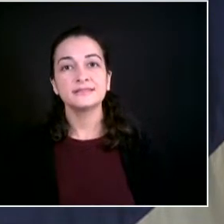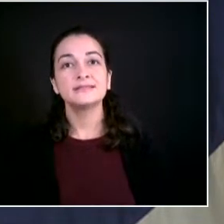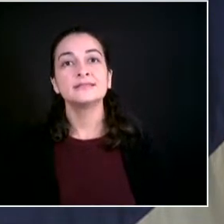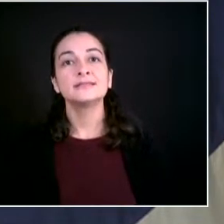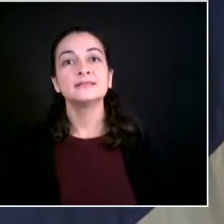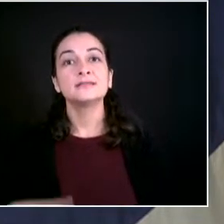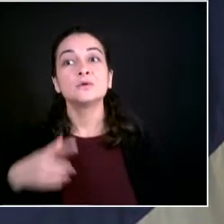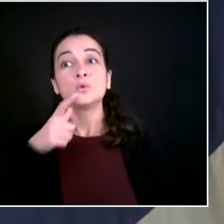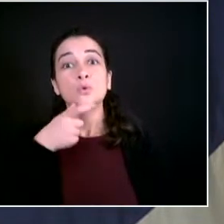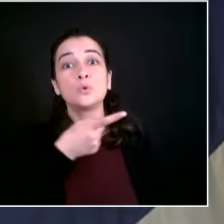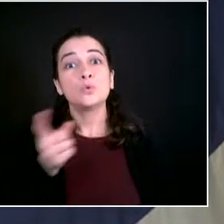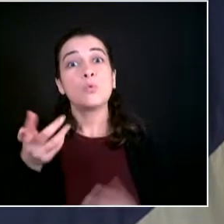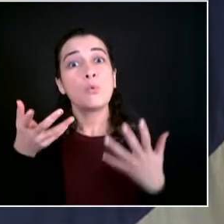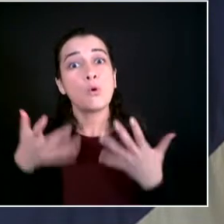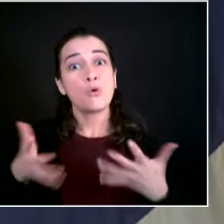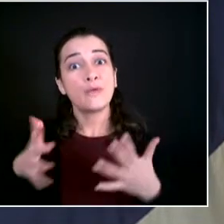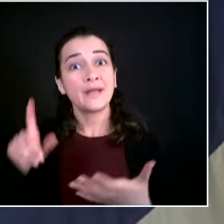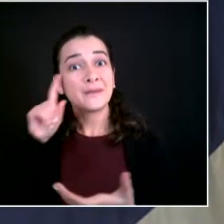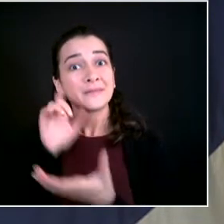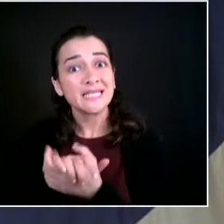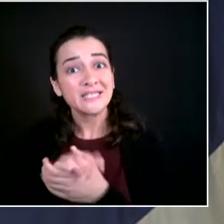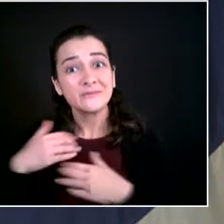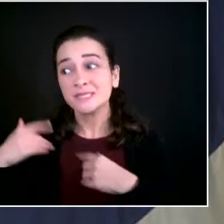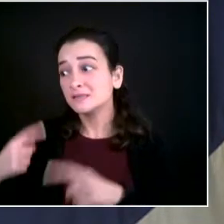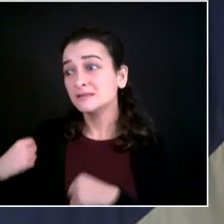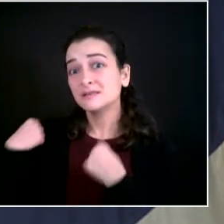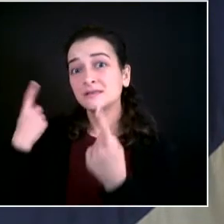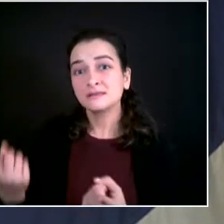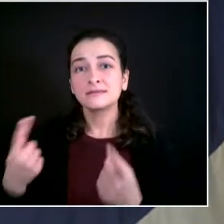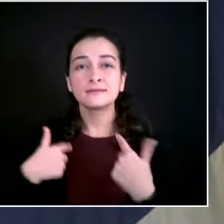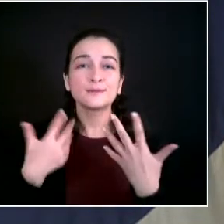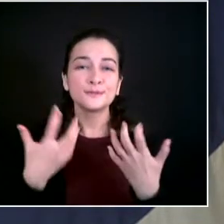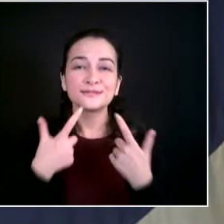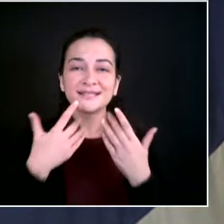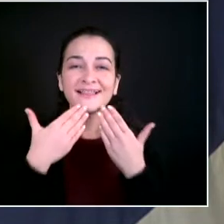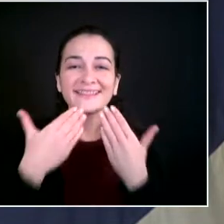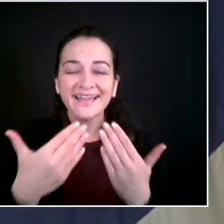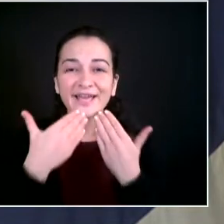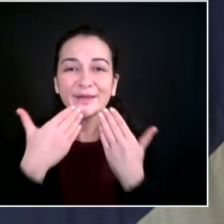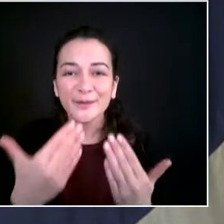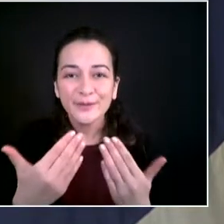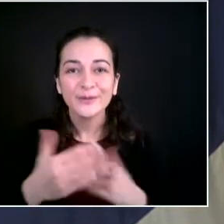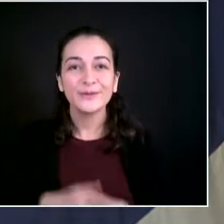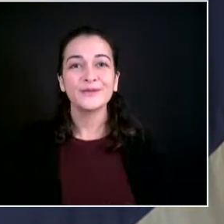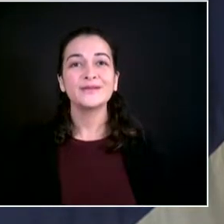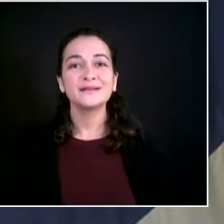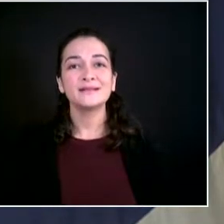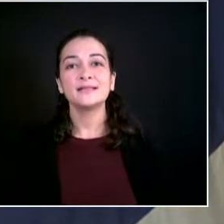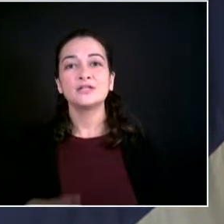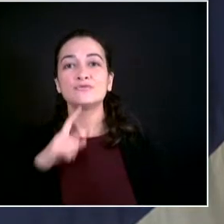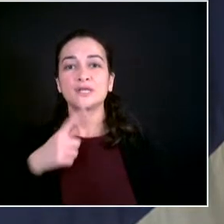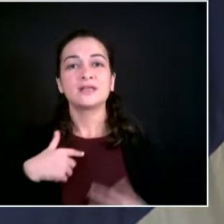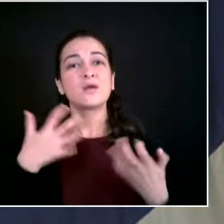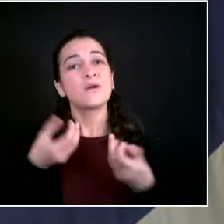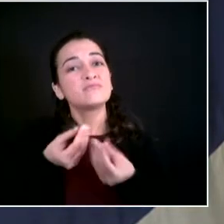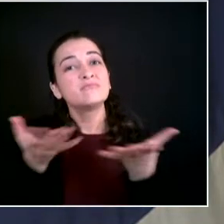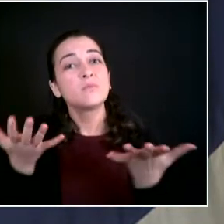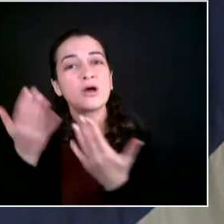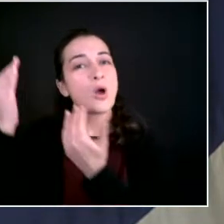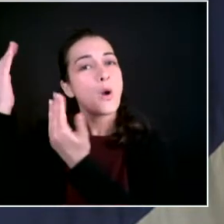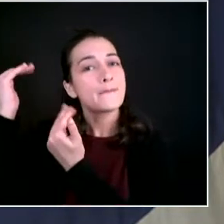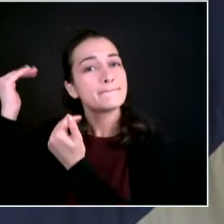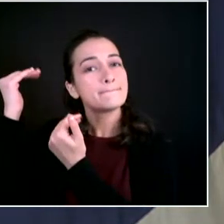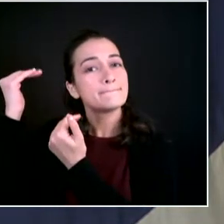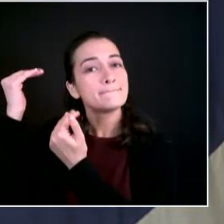ago. Giving hope again to all New Yorkers who want to see their city thrive. If you want to know